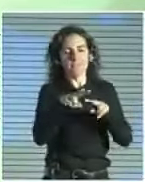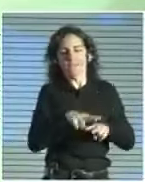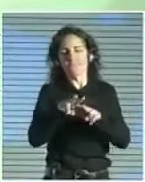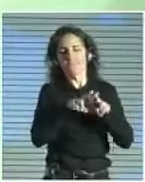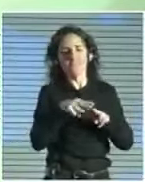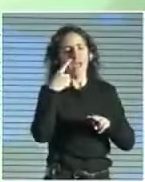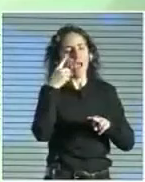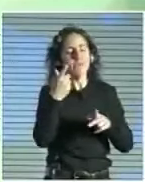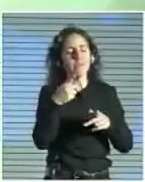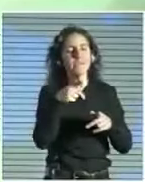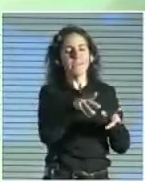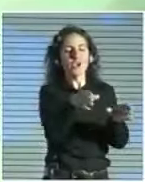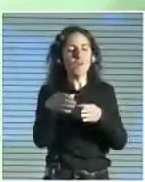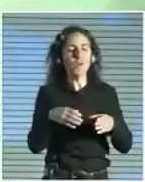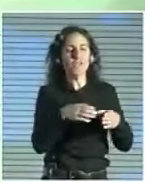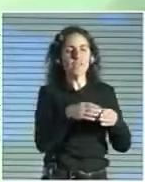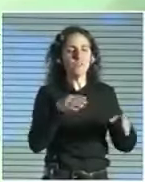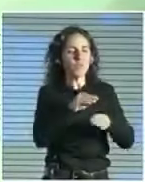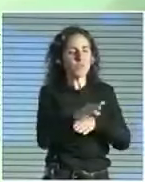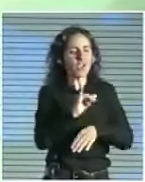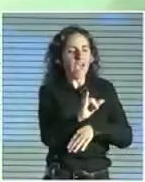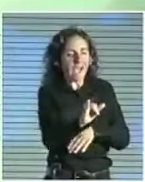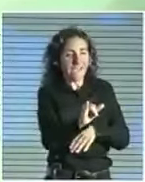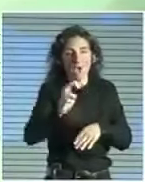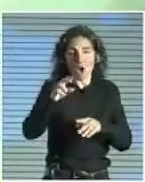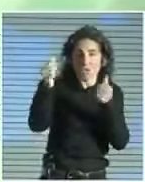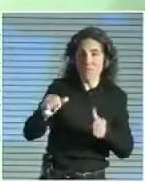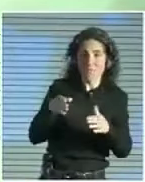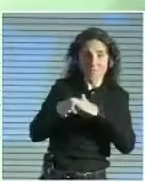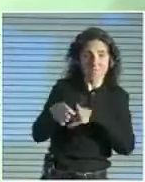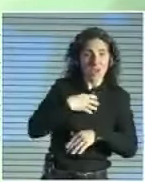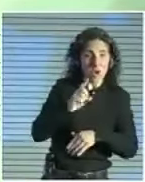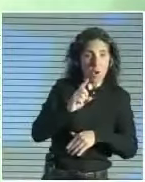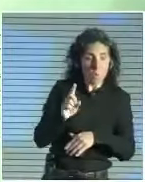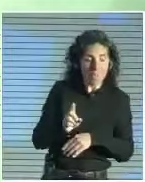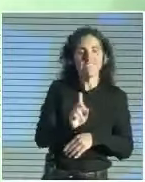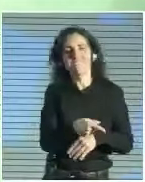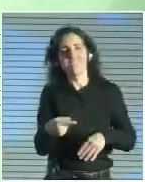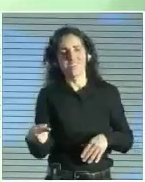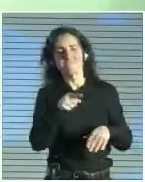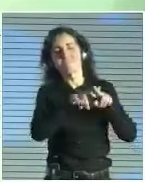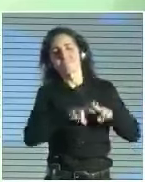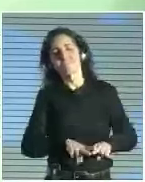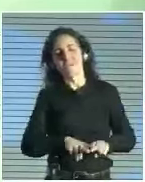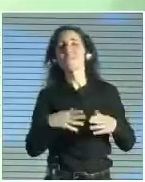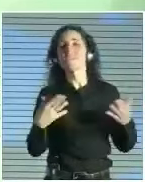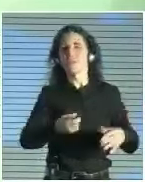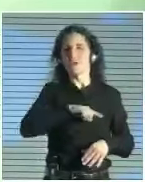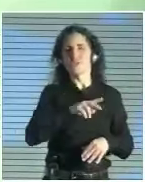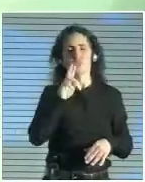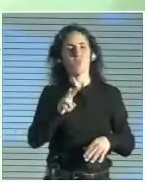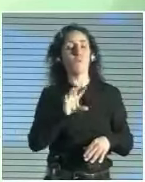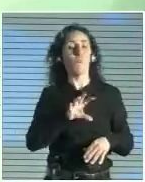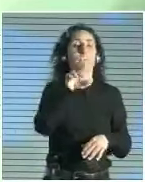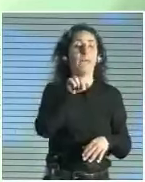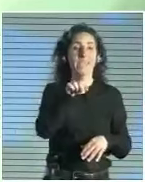solid coordination of the country happening at marketing, data, and at a development level. And